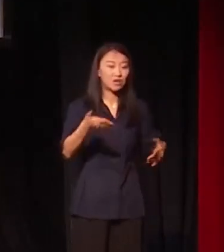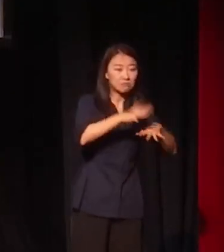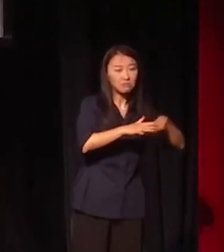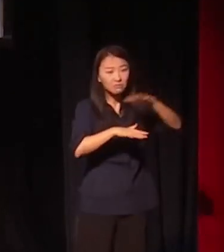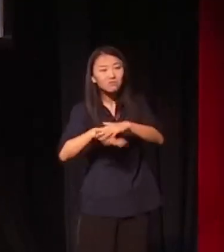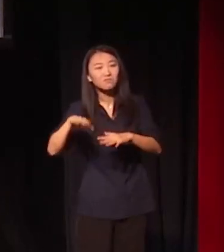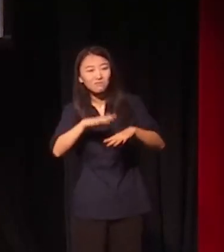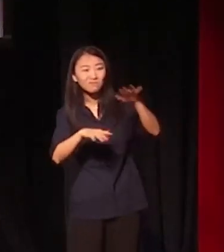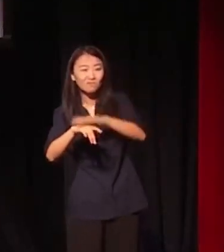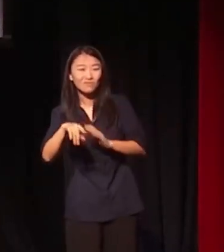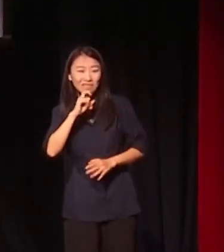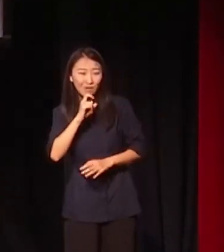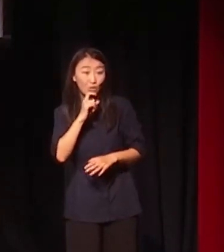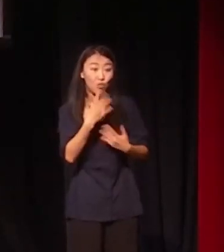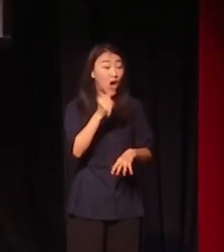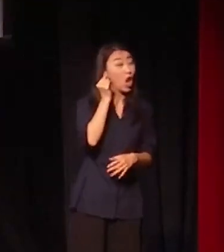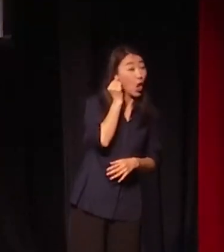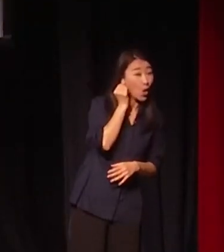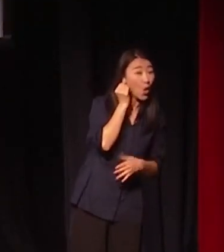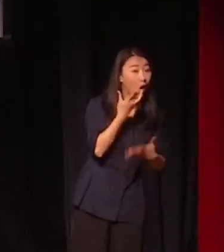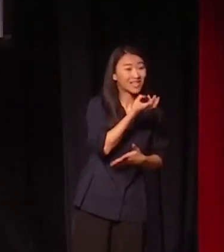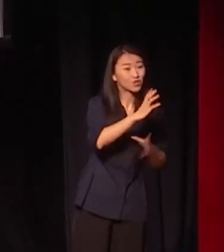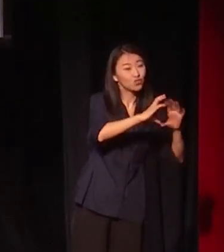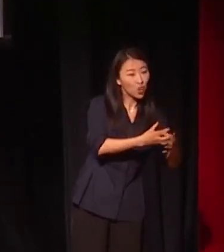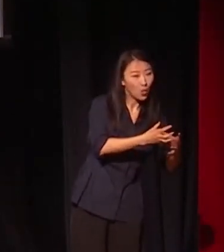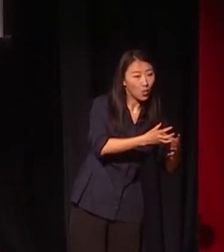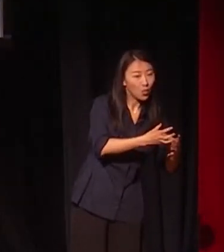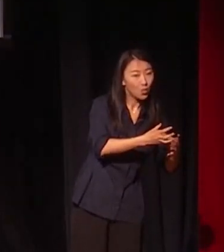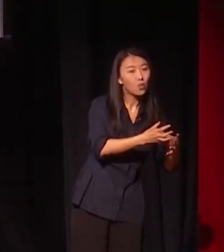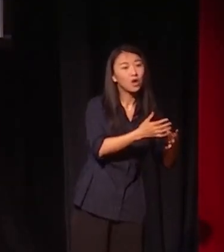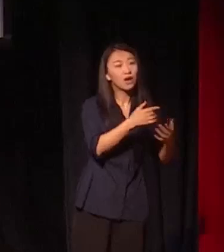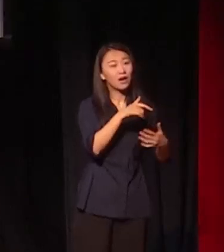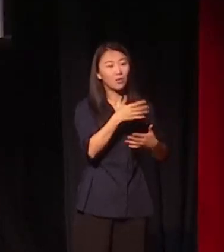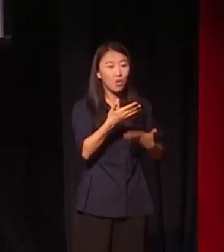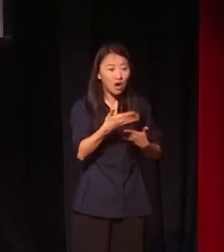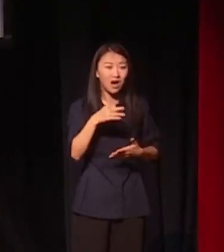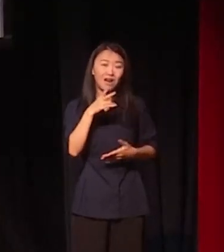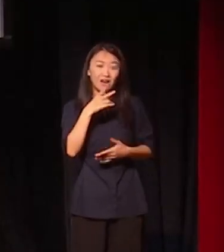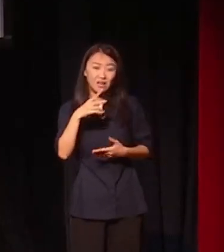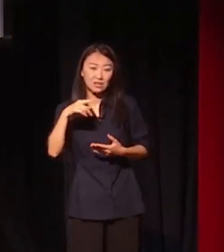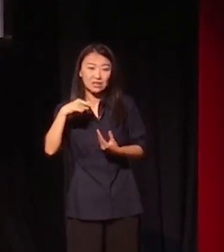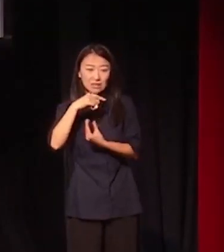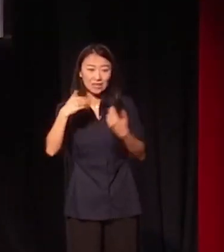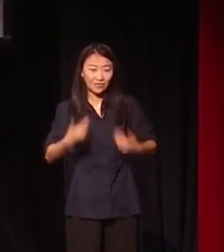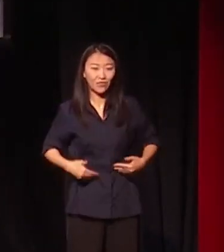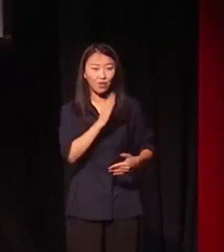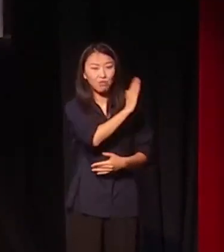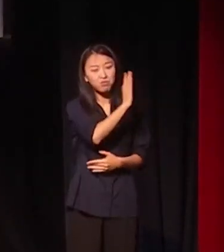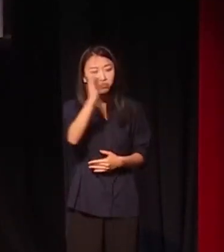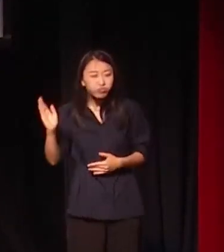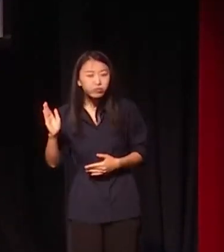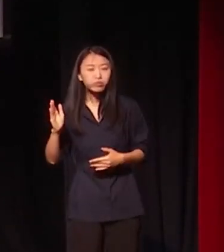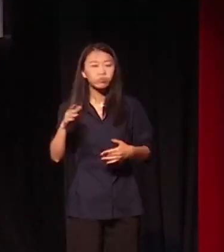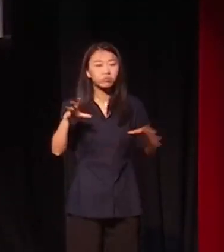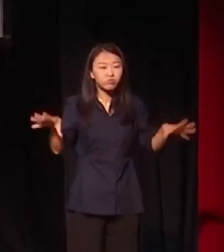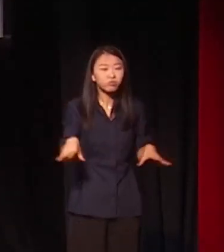a certain colour, of a certain socioeconomic background experience interpreting in a different way, deaf women, than a man of a